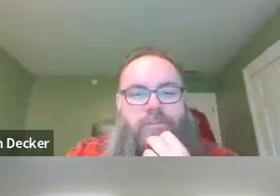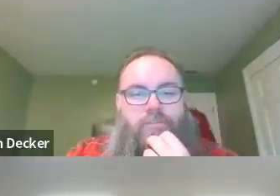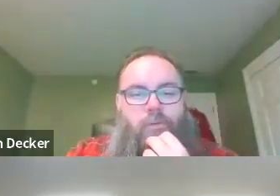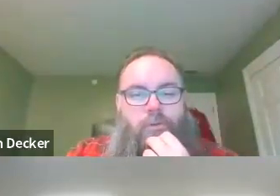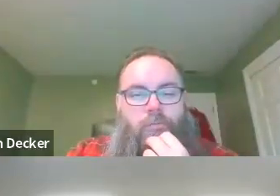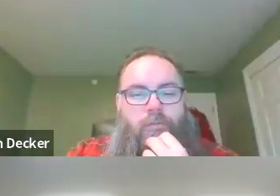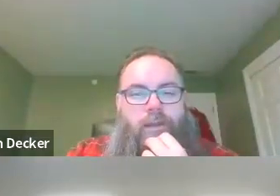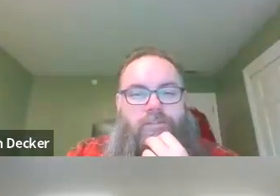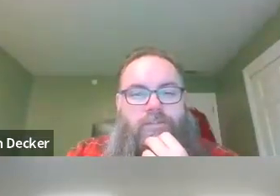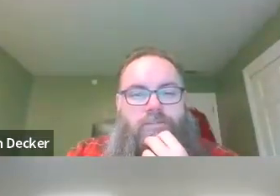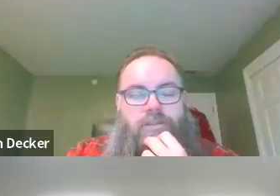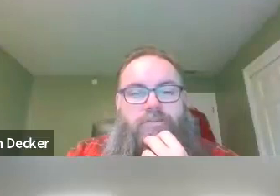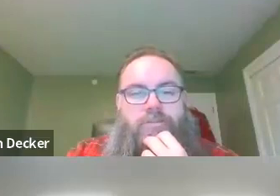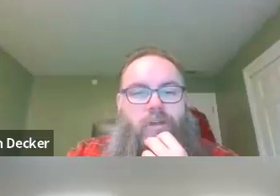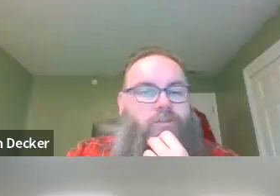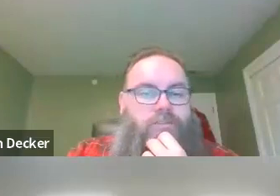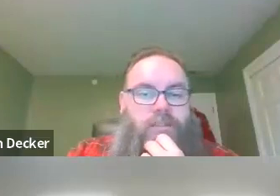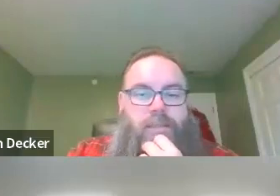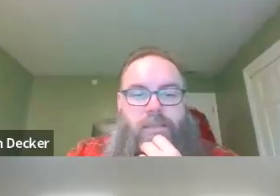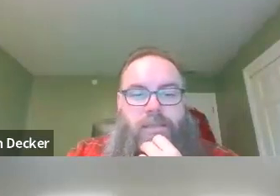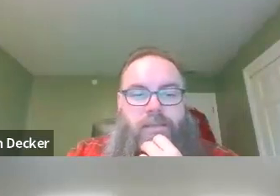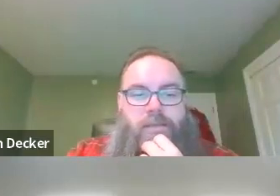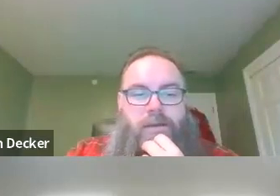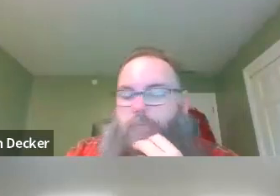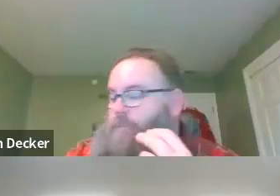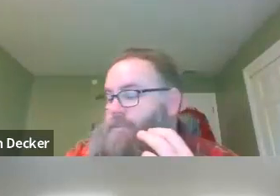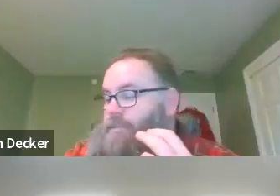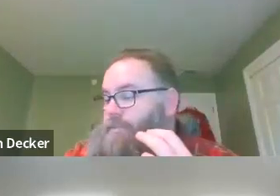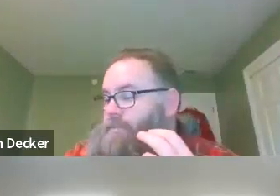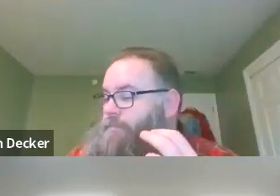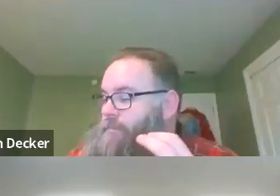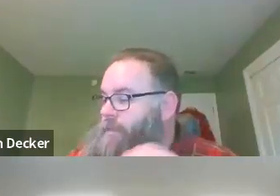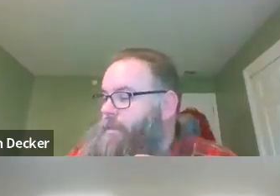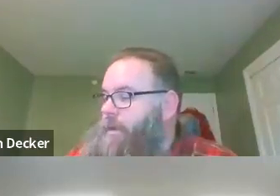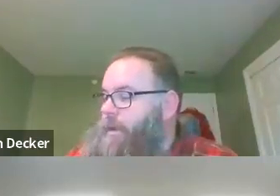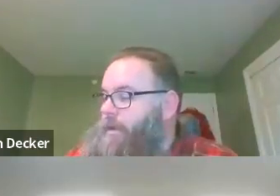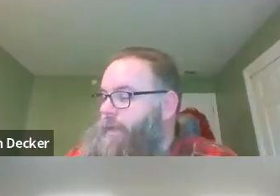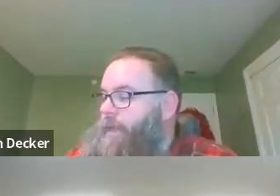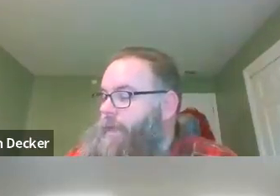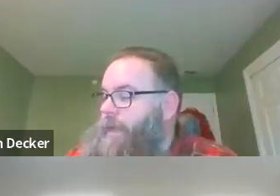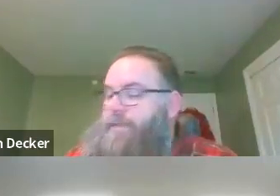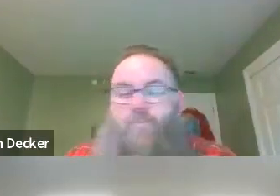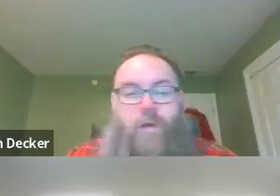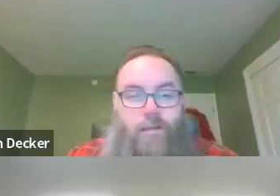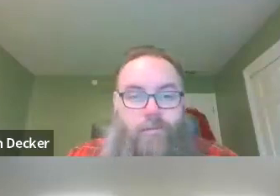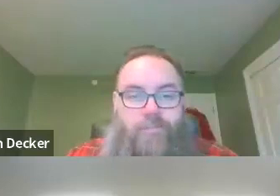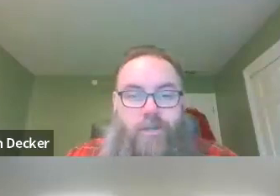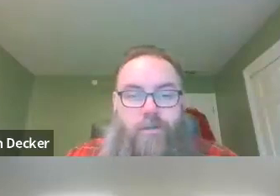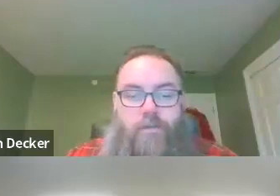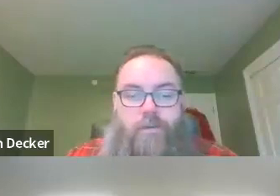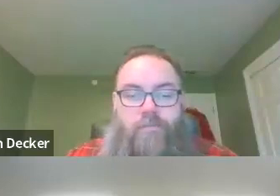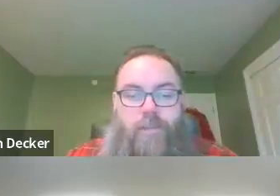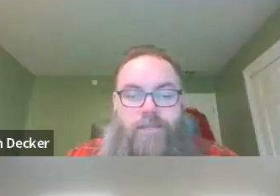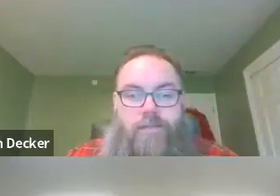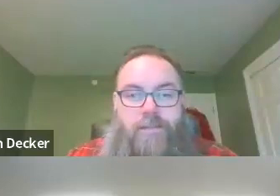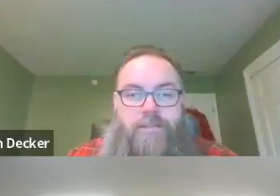to promote this more for your providers, because there's hundreds of dollars that they can get for the DSPs. As well, Michelle,